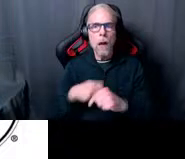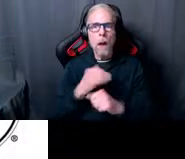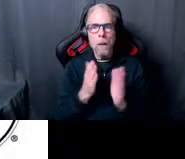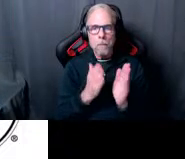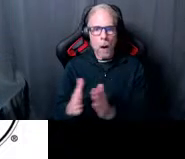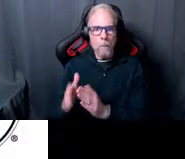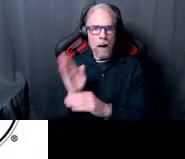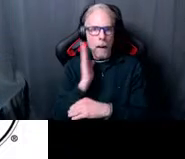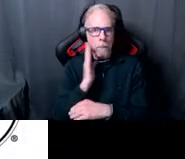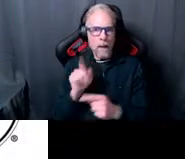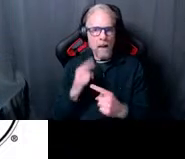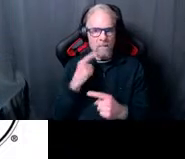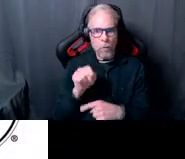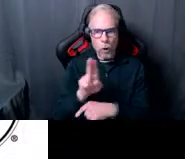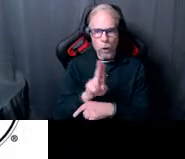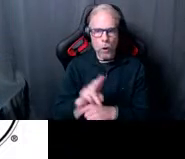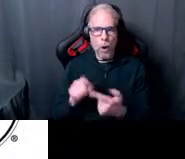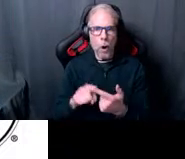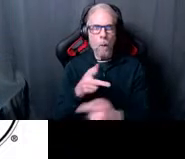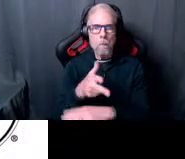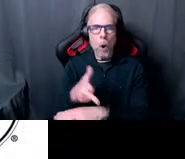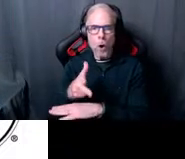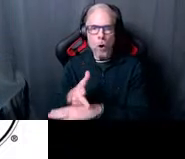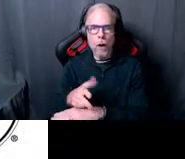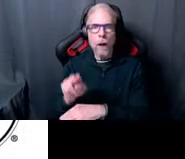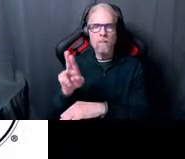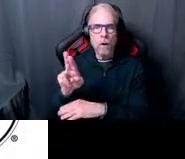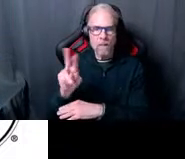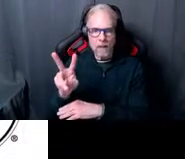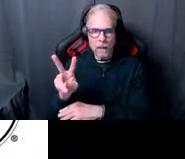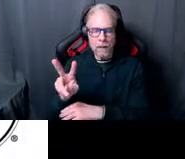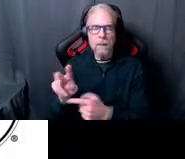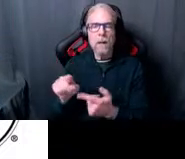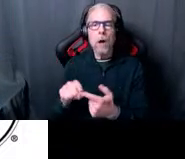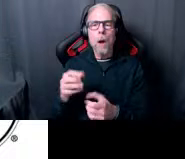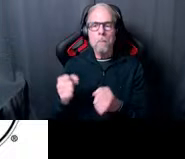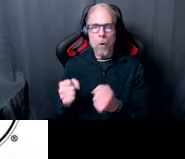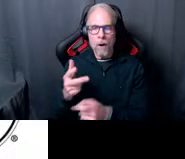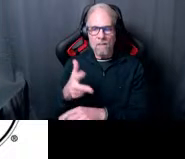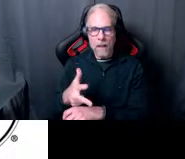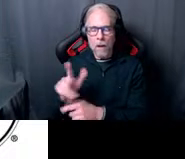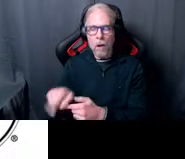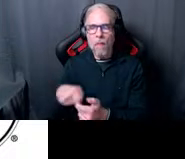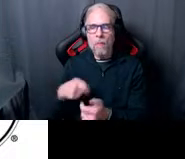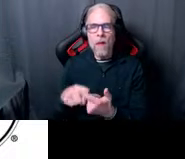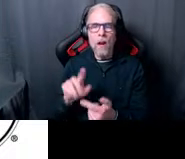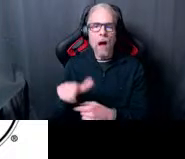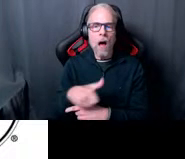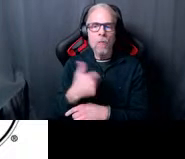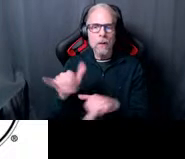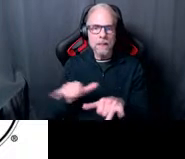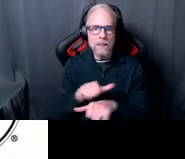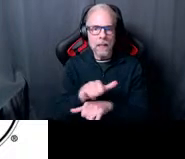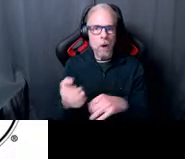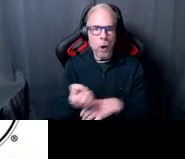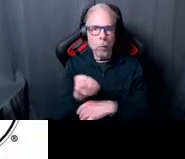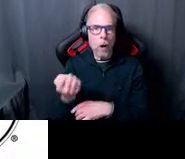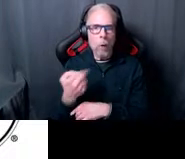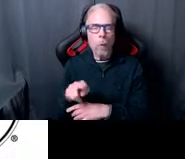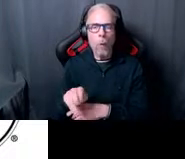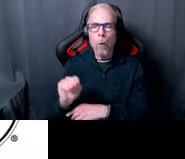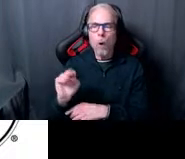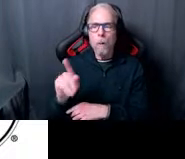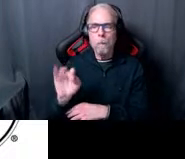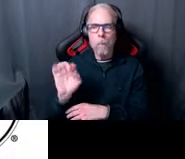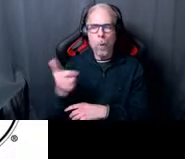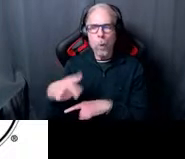for use, parking of a motor vehicle, RV, or other similar equipment, or mooring of a